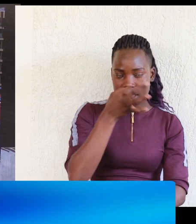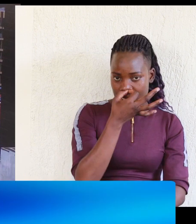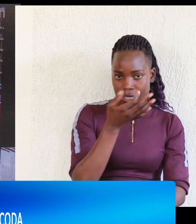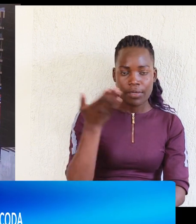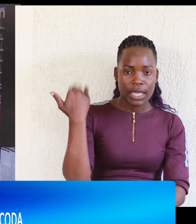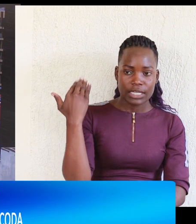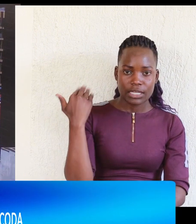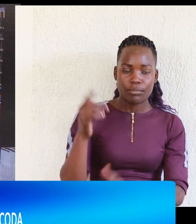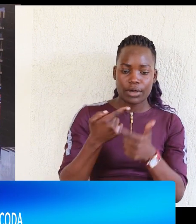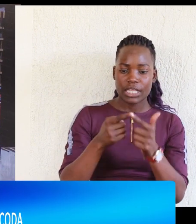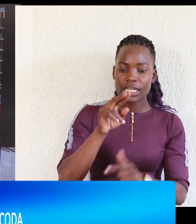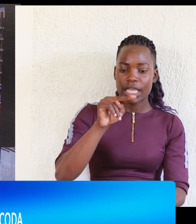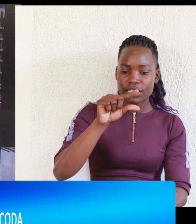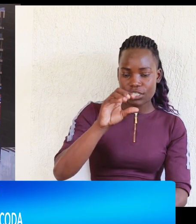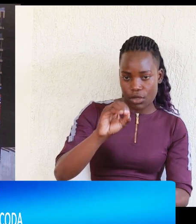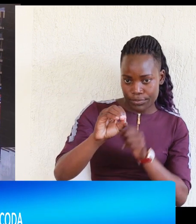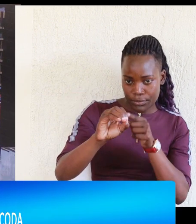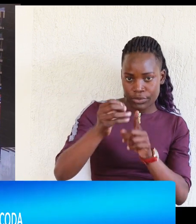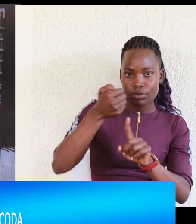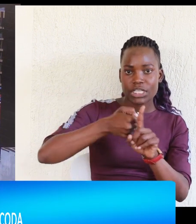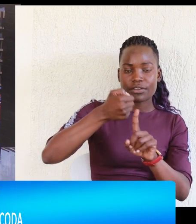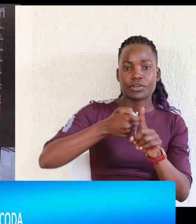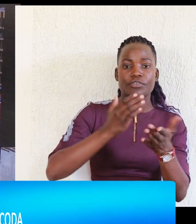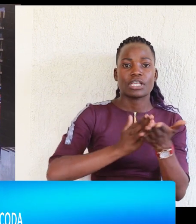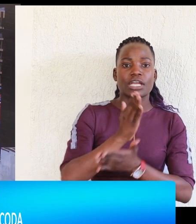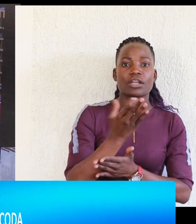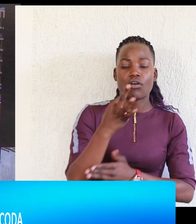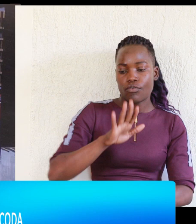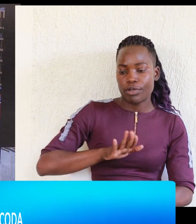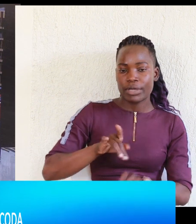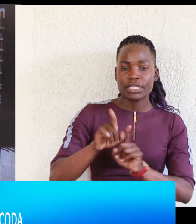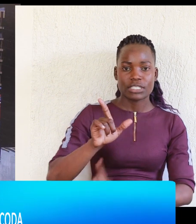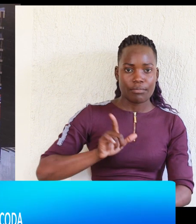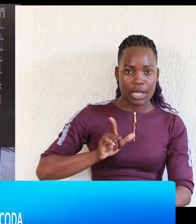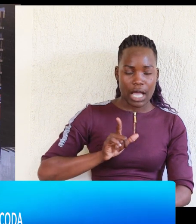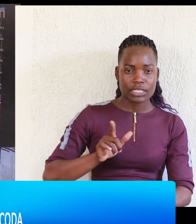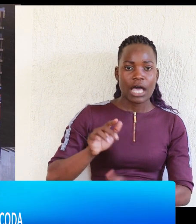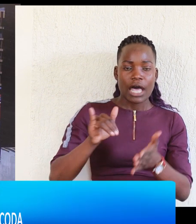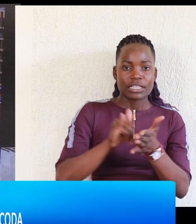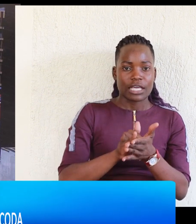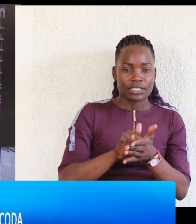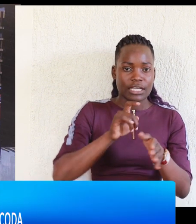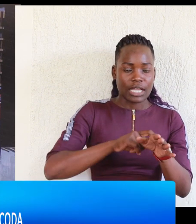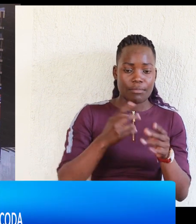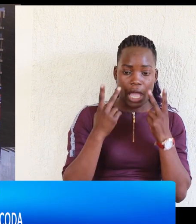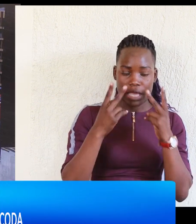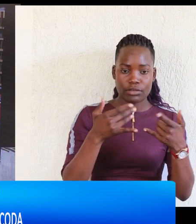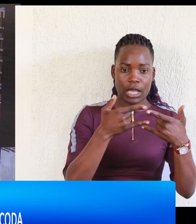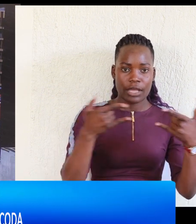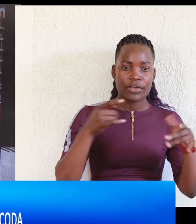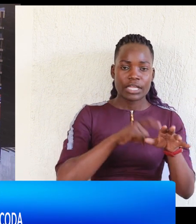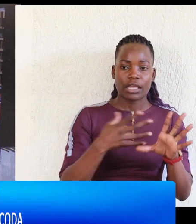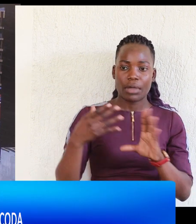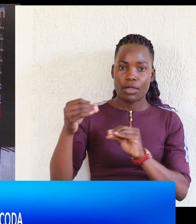then. And this NGO actually was really advocating for the rights of women and girls. That's where I saw the real gap. So when I went to